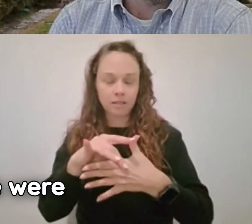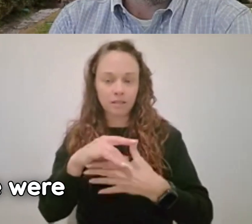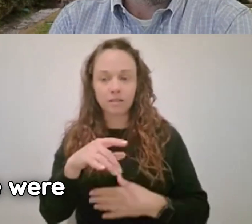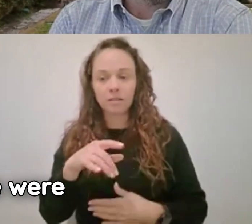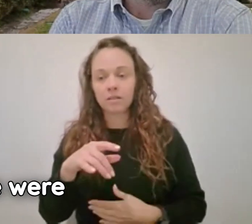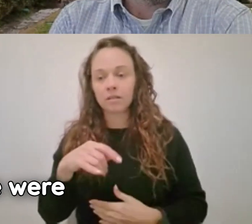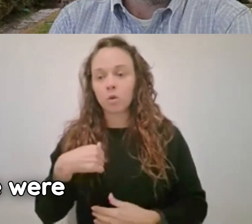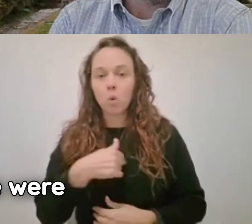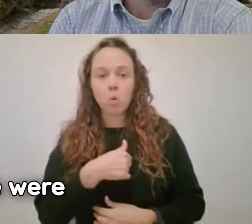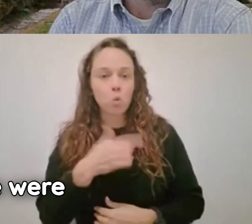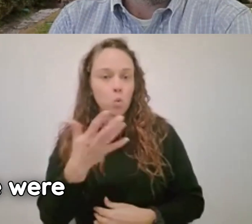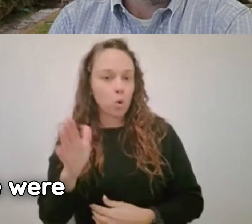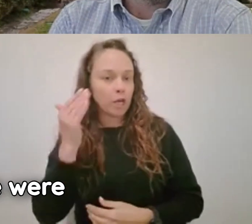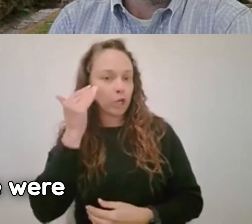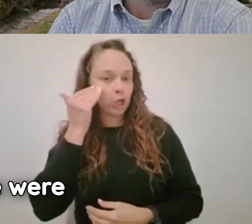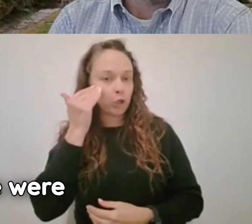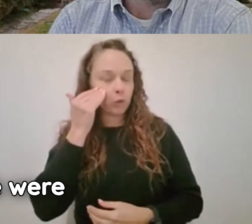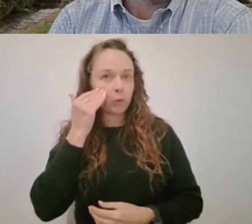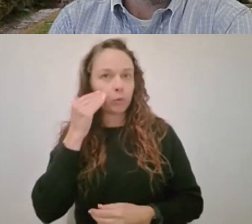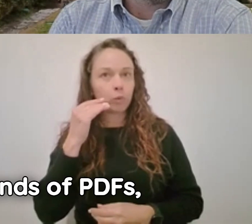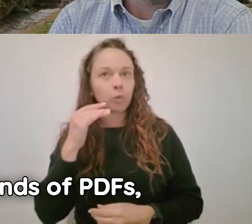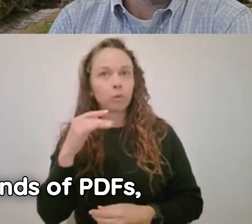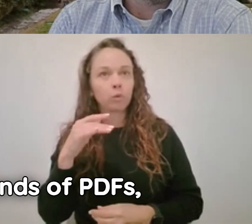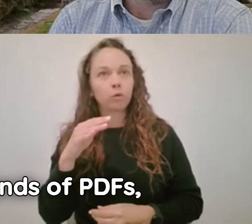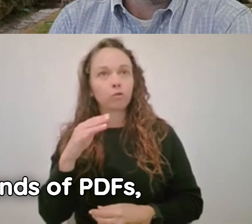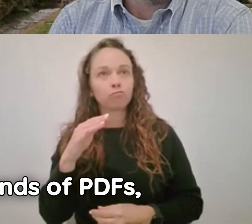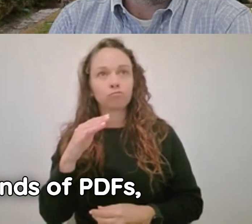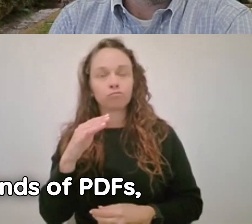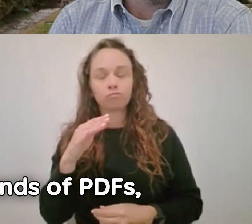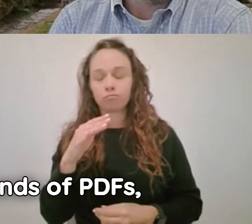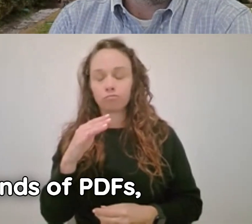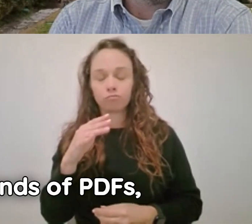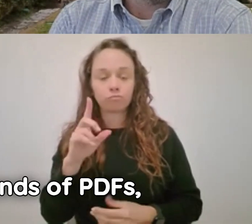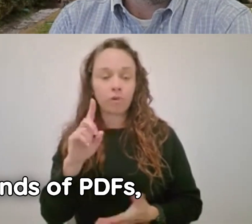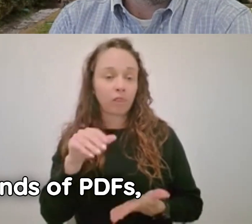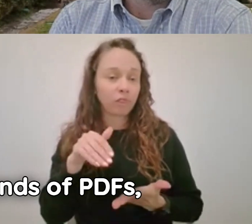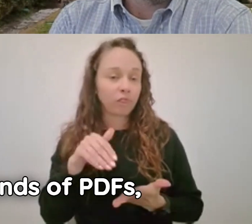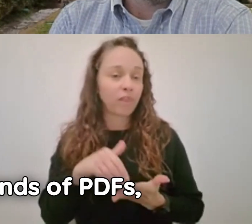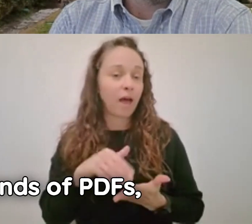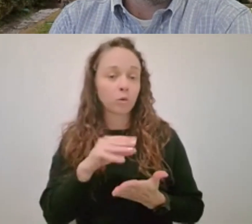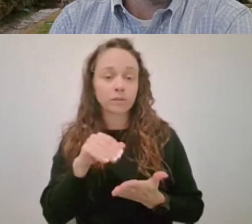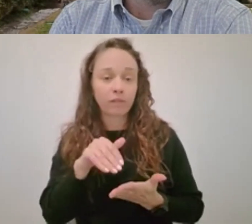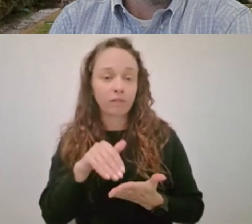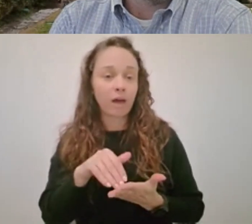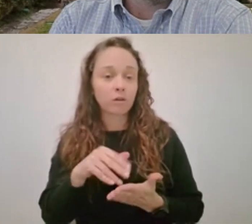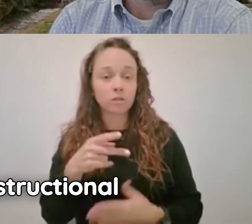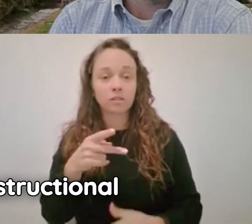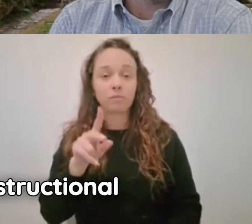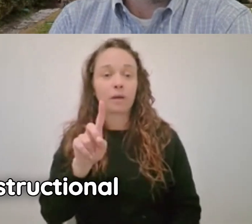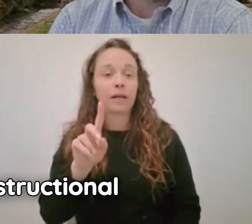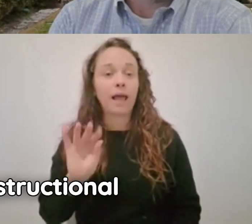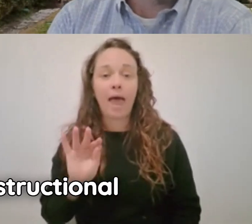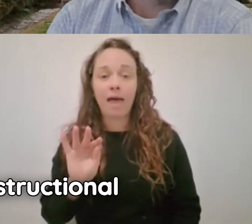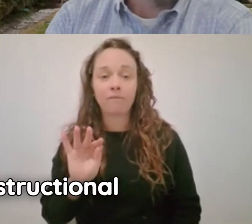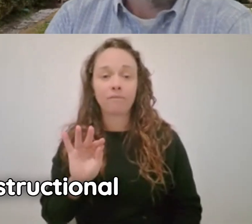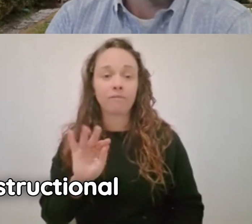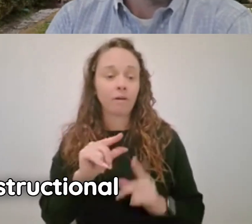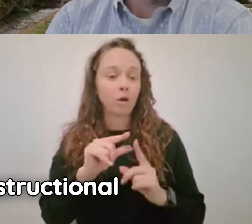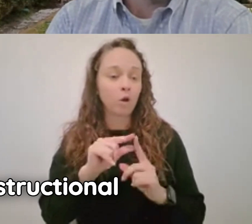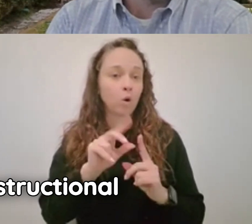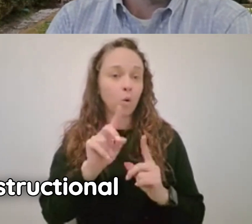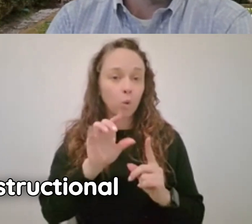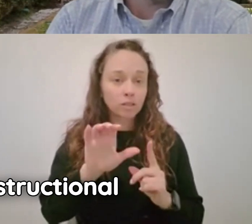We knew that there were thousands and thousands of PDFs, Word